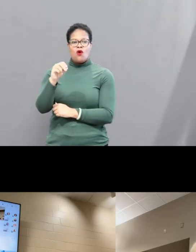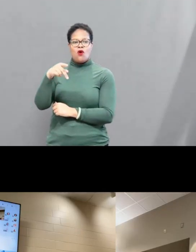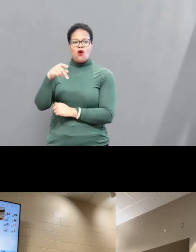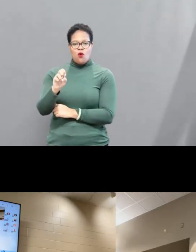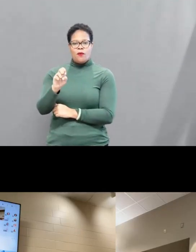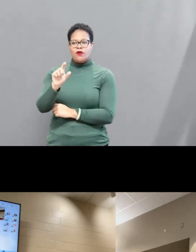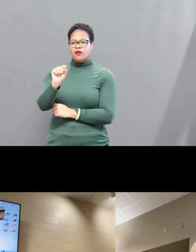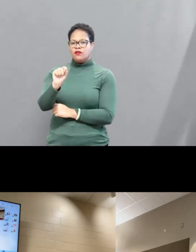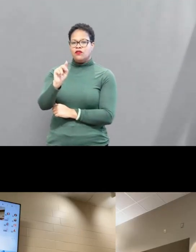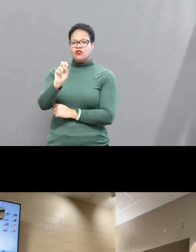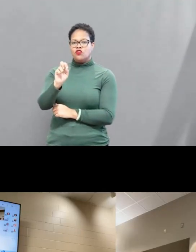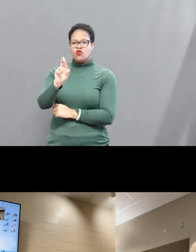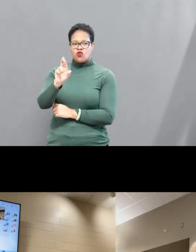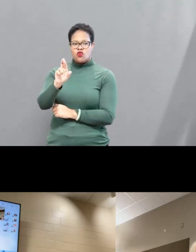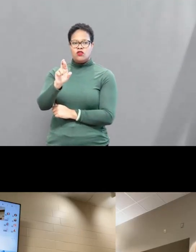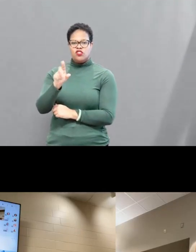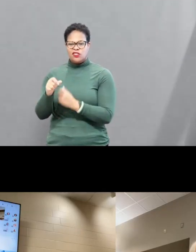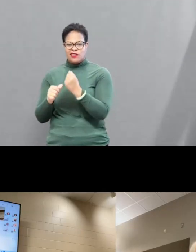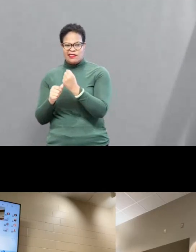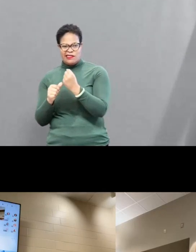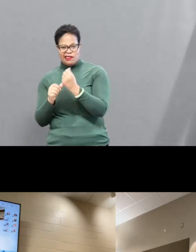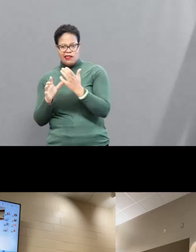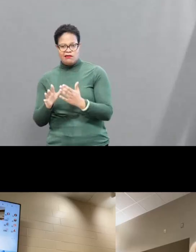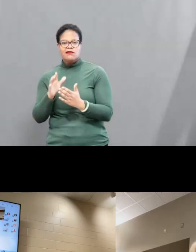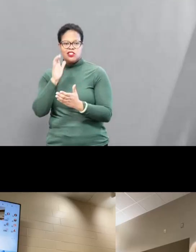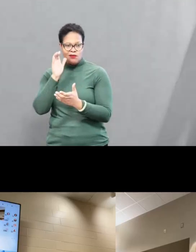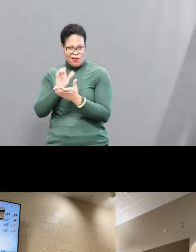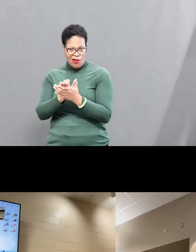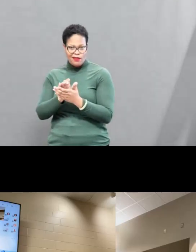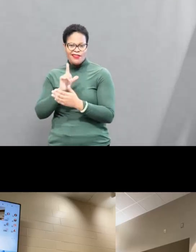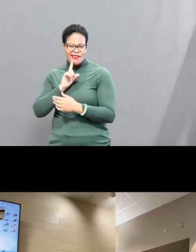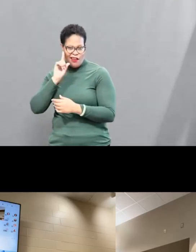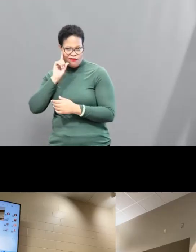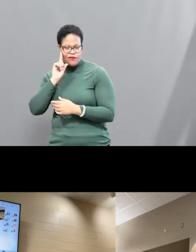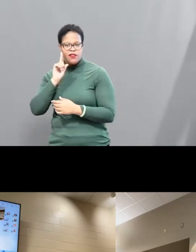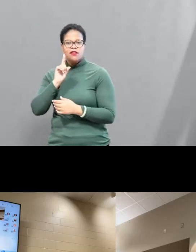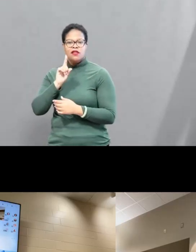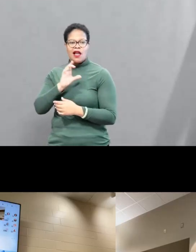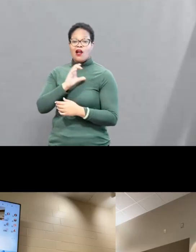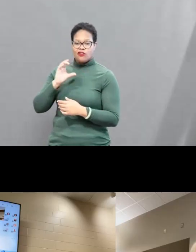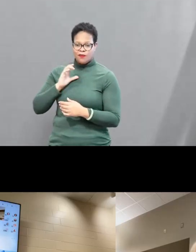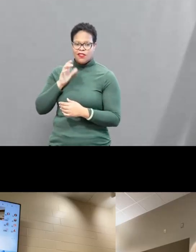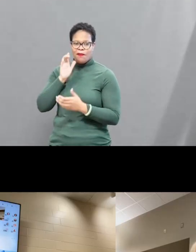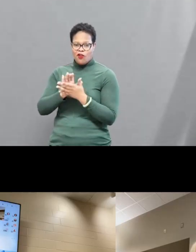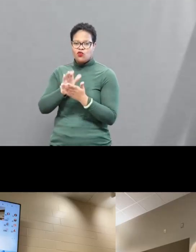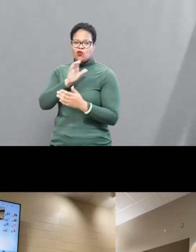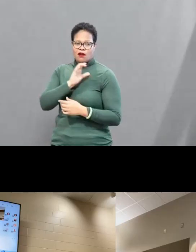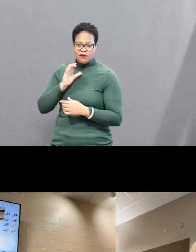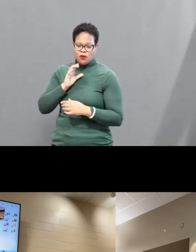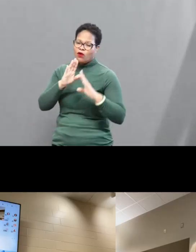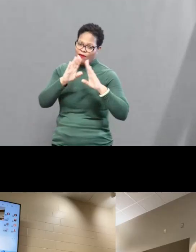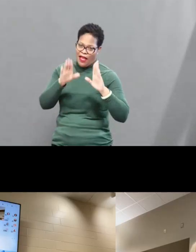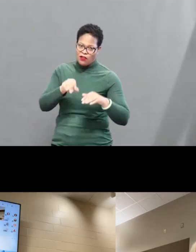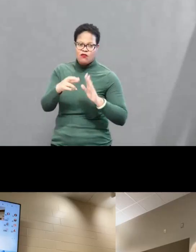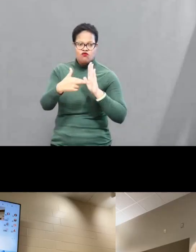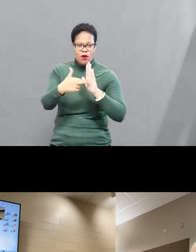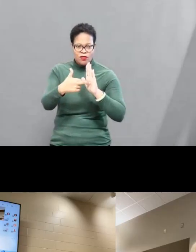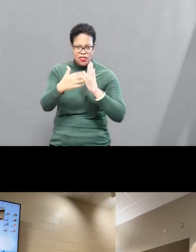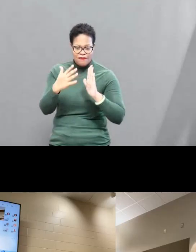assistant and she's deaf and she's married to the congressman or the House of Representatives. And